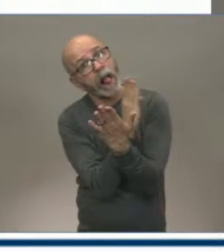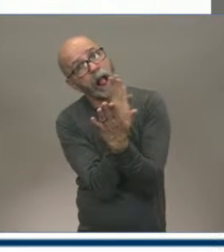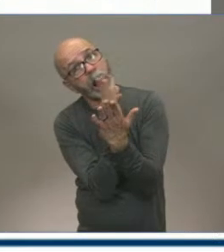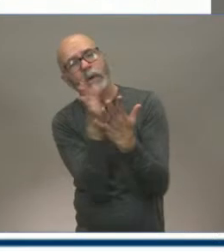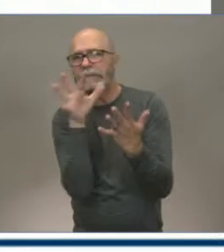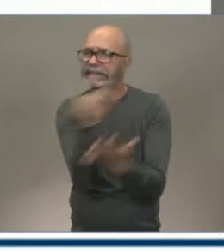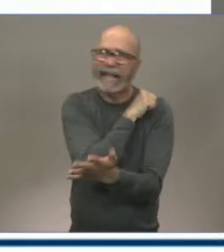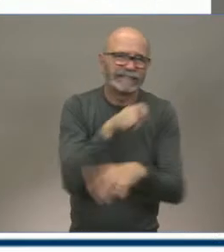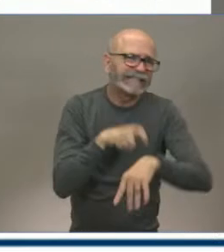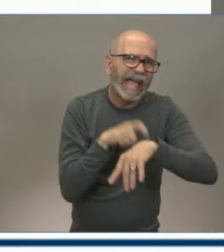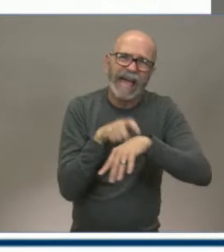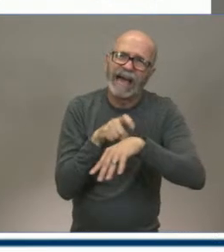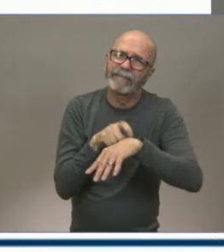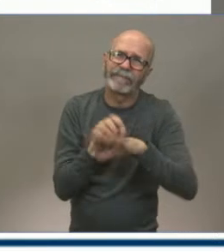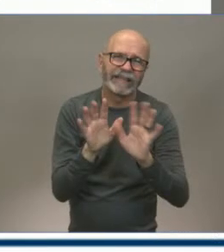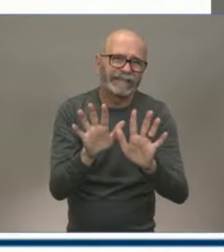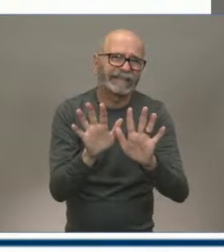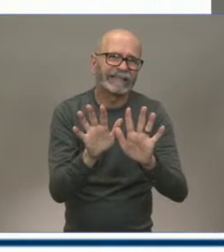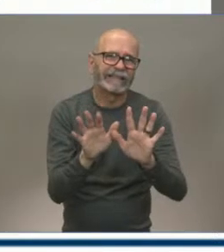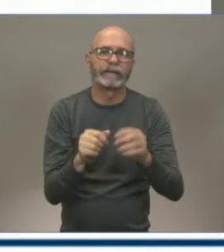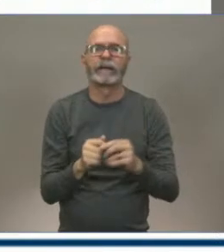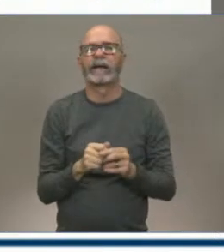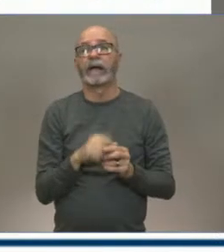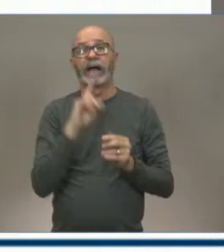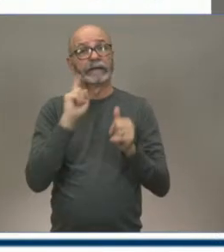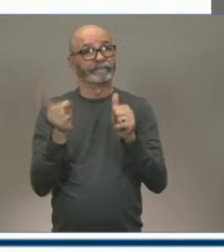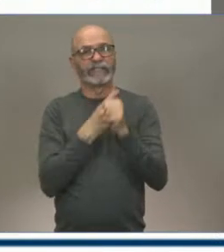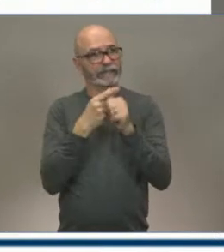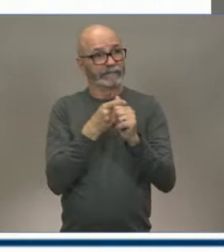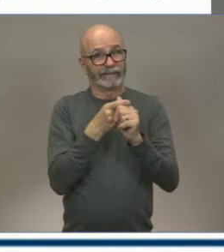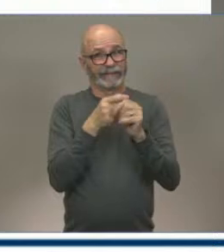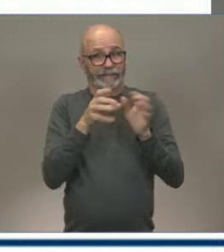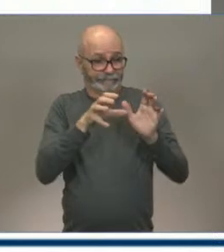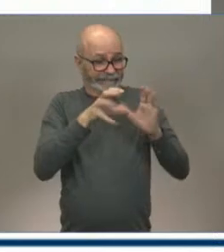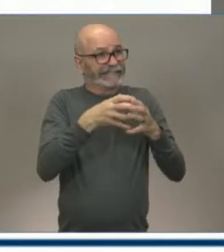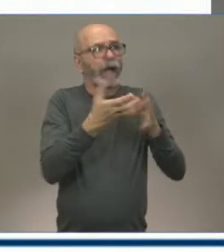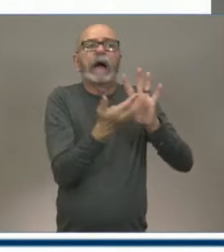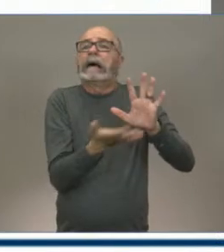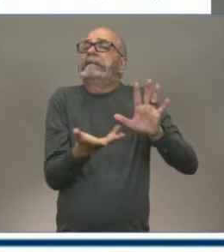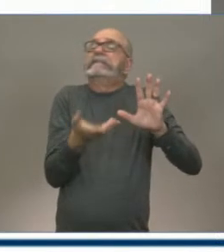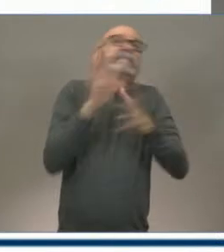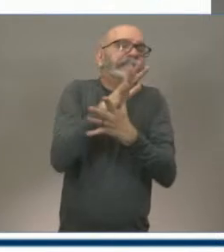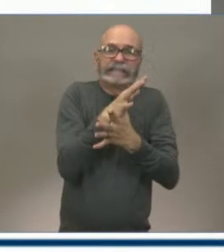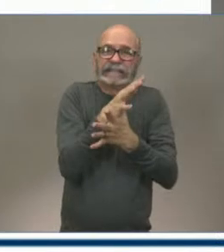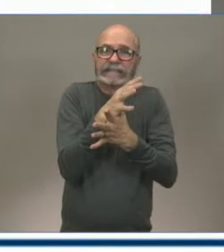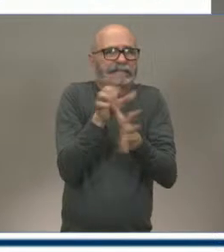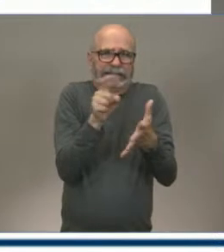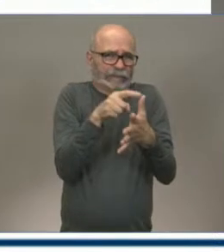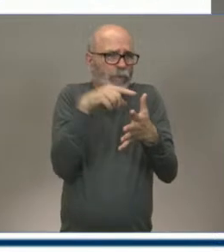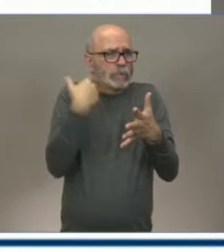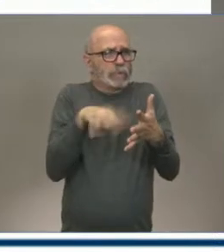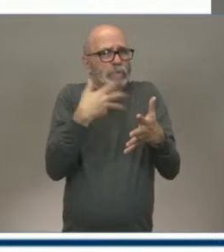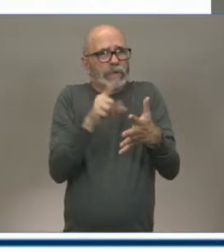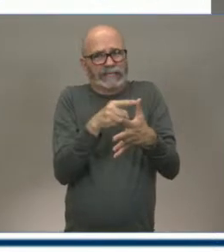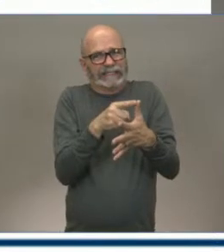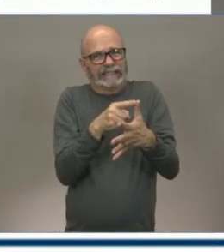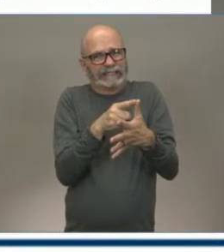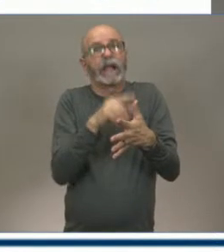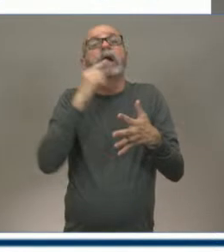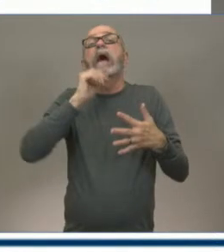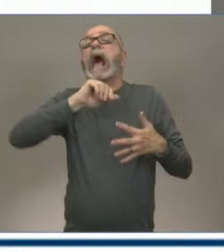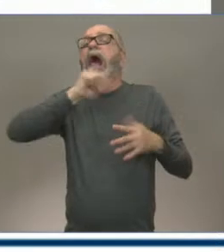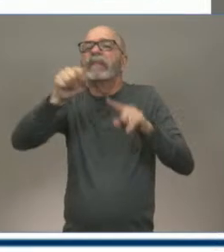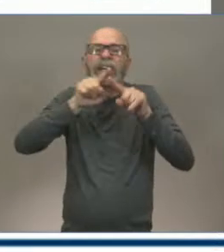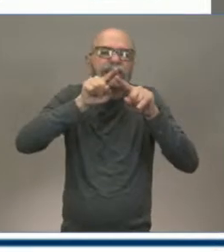time. The first phase is really about high priority groups, as well as trying out different models of